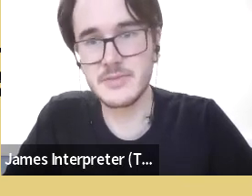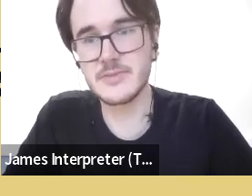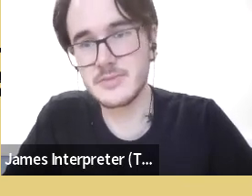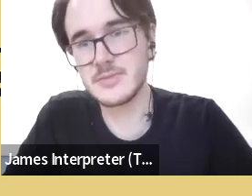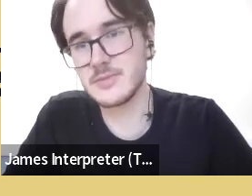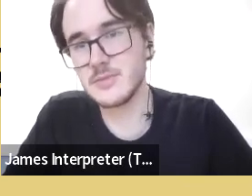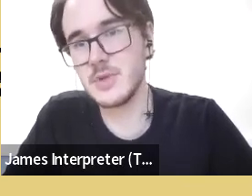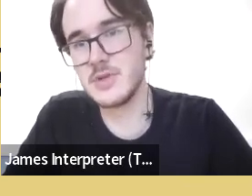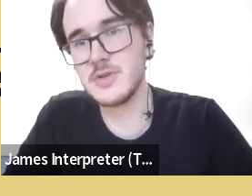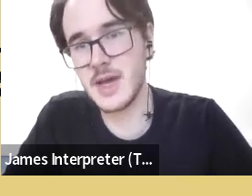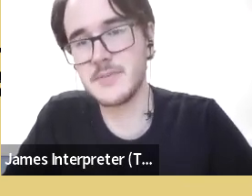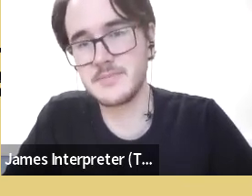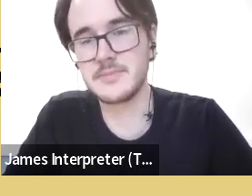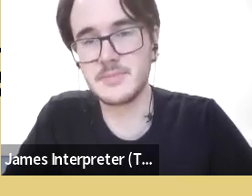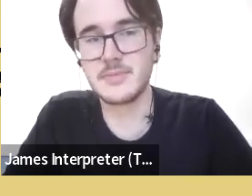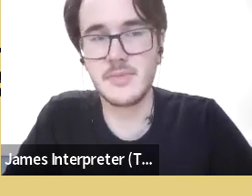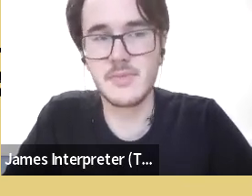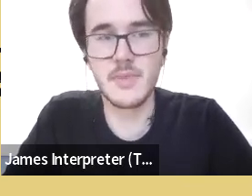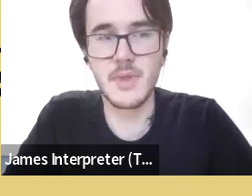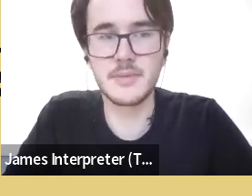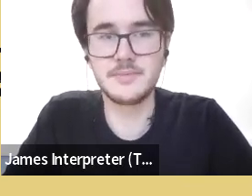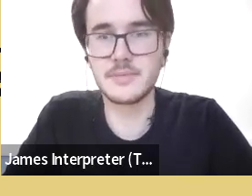BSL would use that.